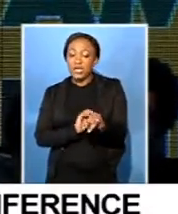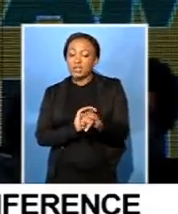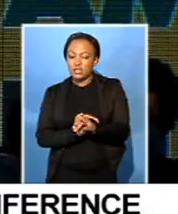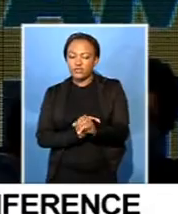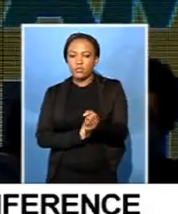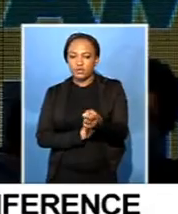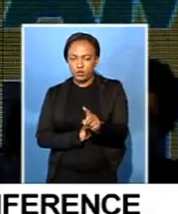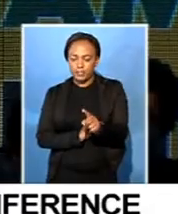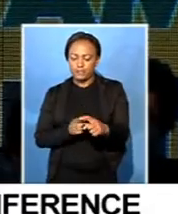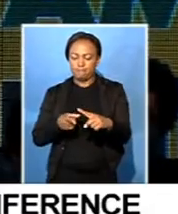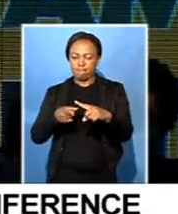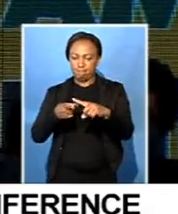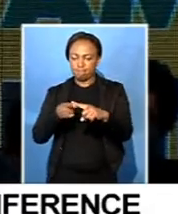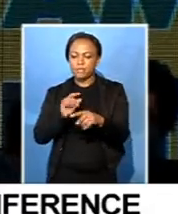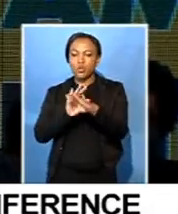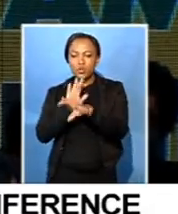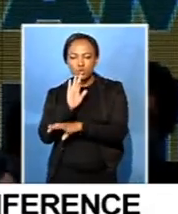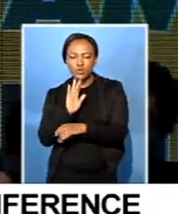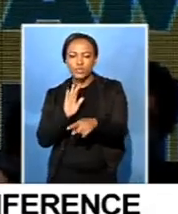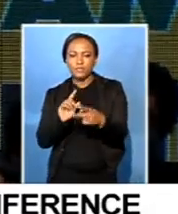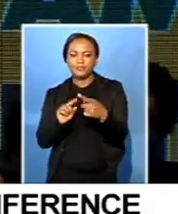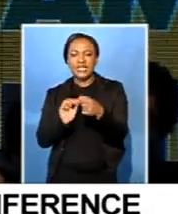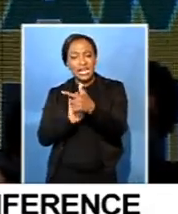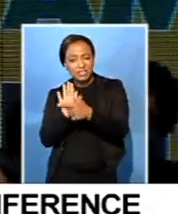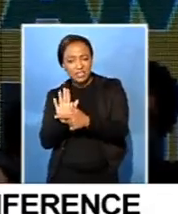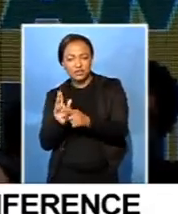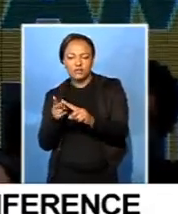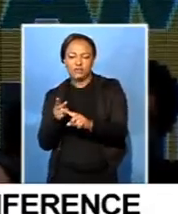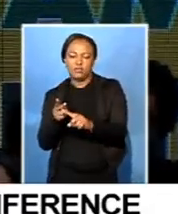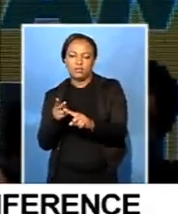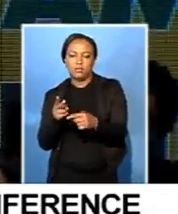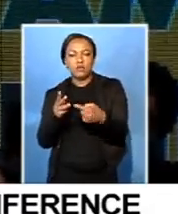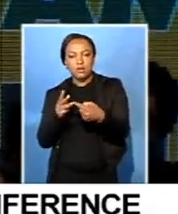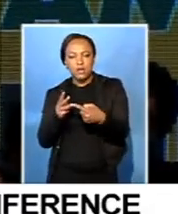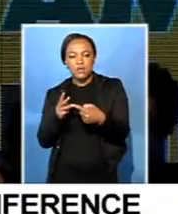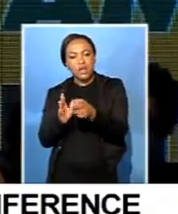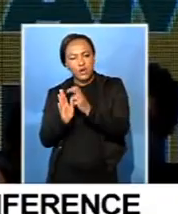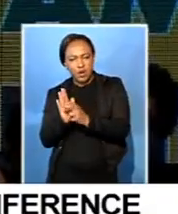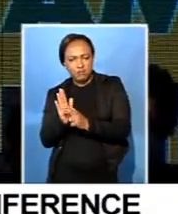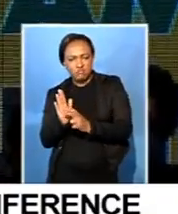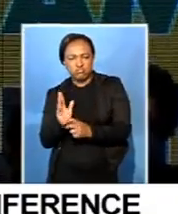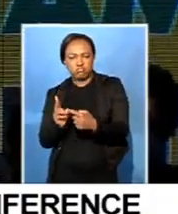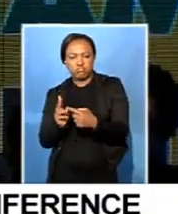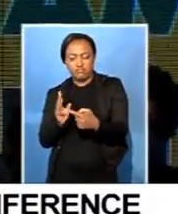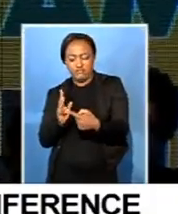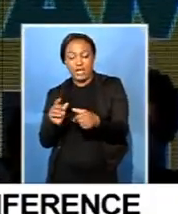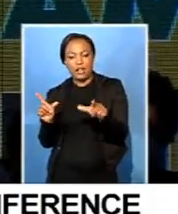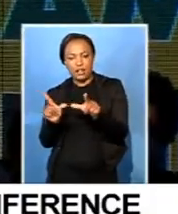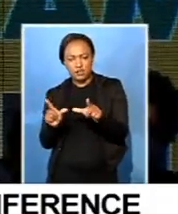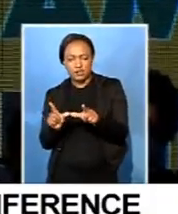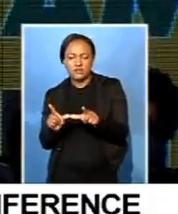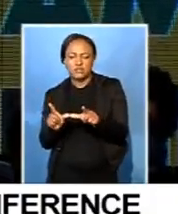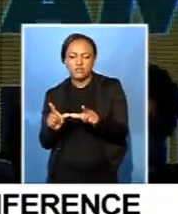These are the Constitution, legislation, and regulations,